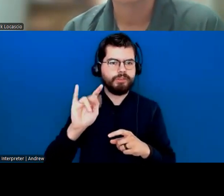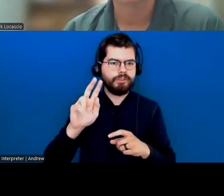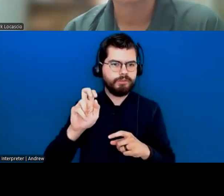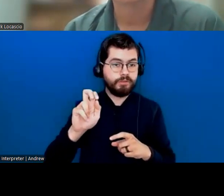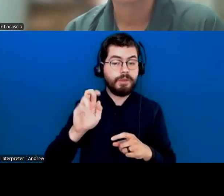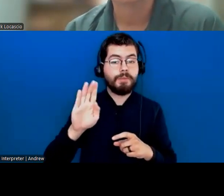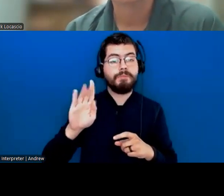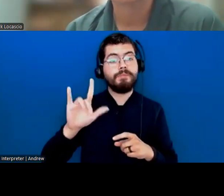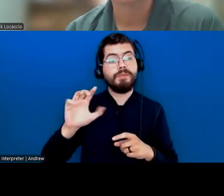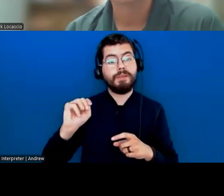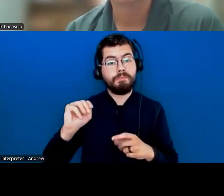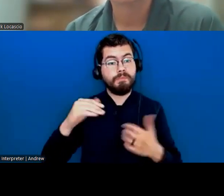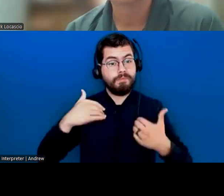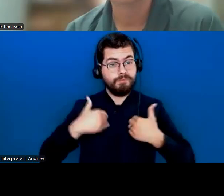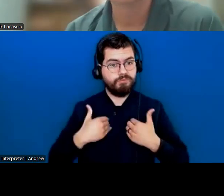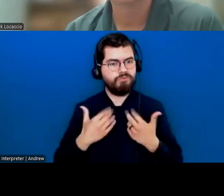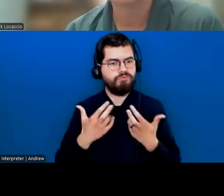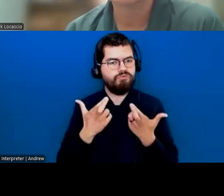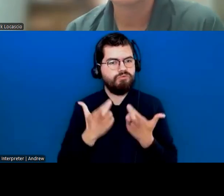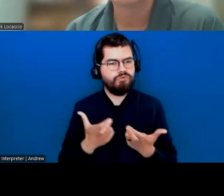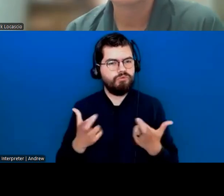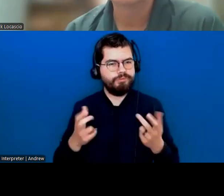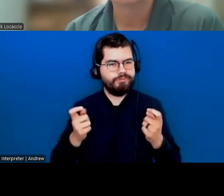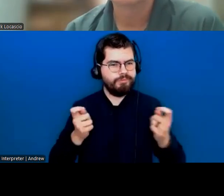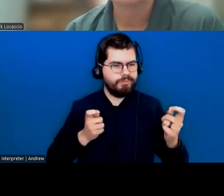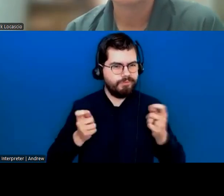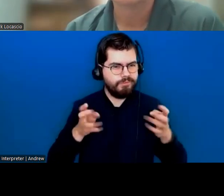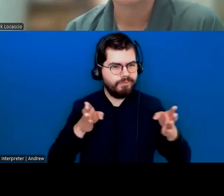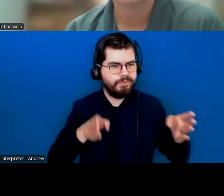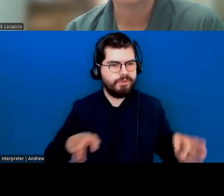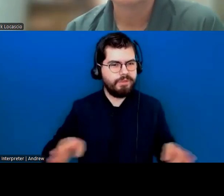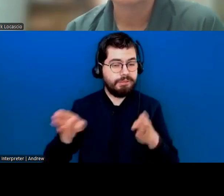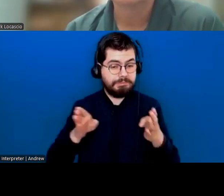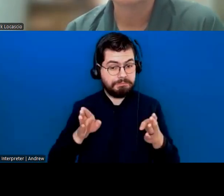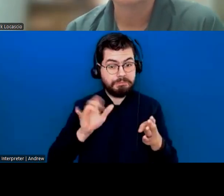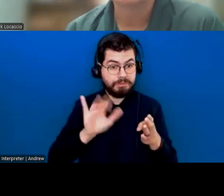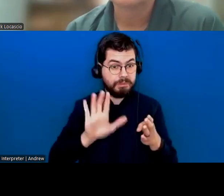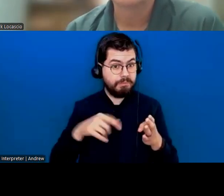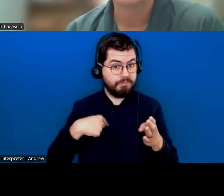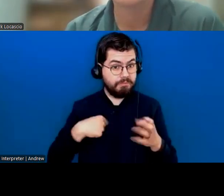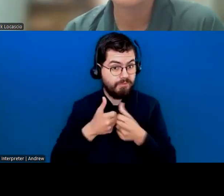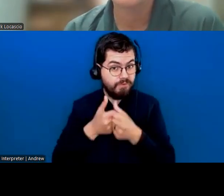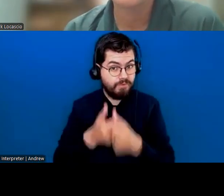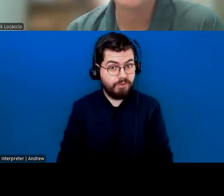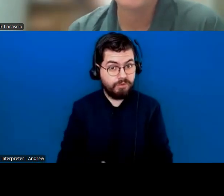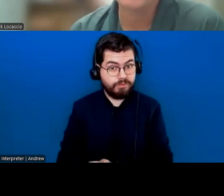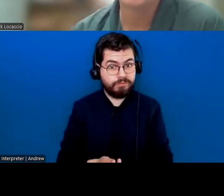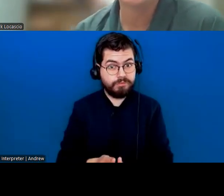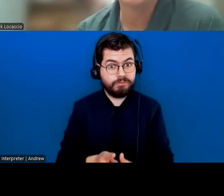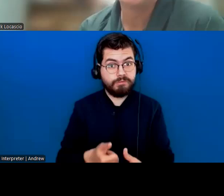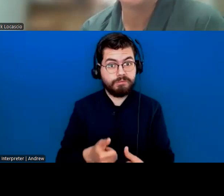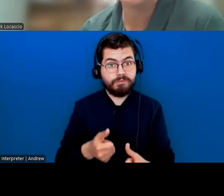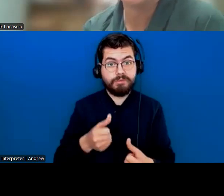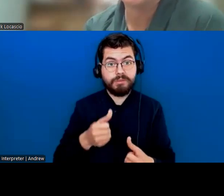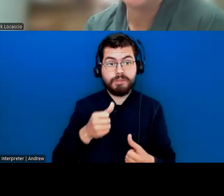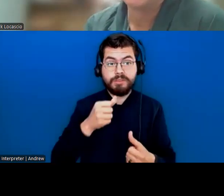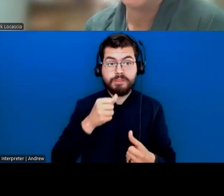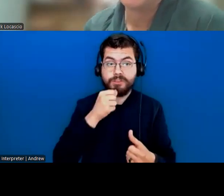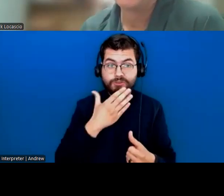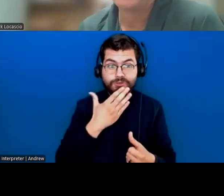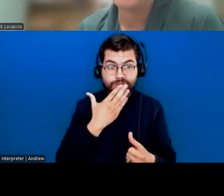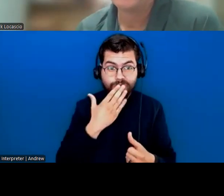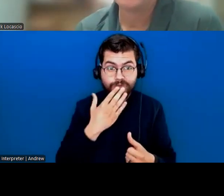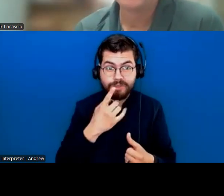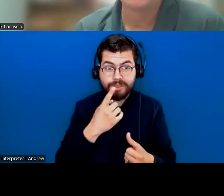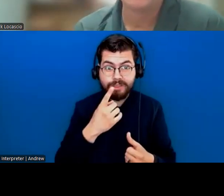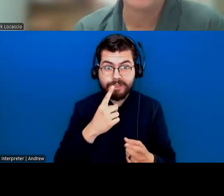that's what I adhere to. If that's not a good answer for you, and that's a personal question that you're asking,